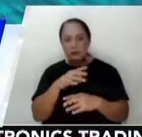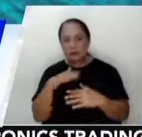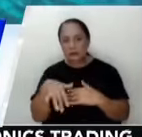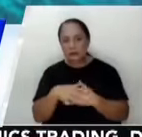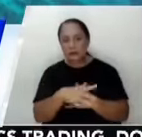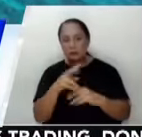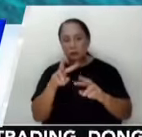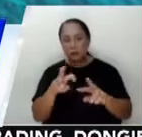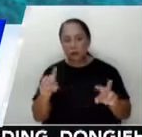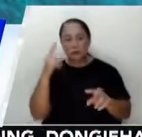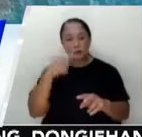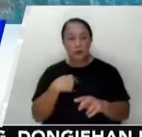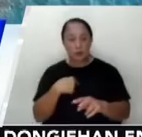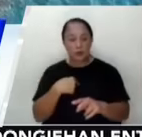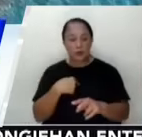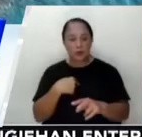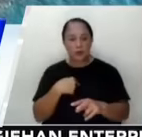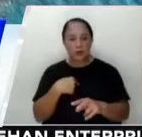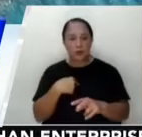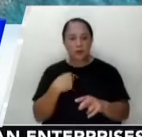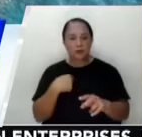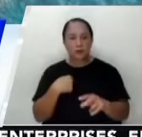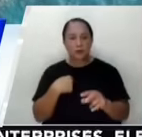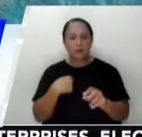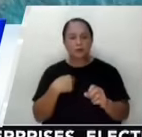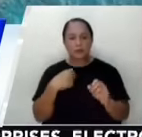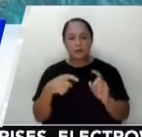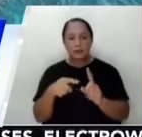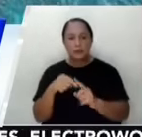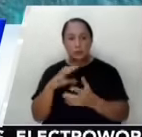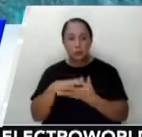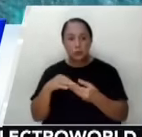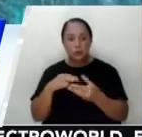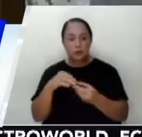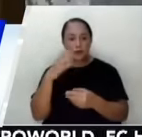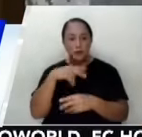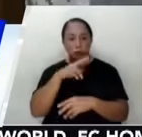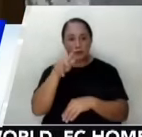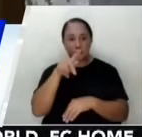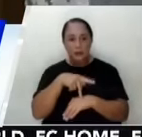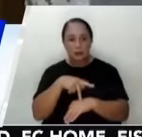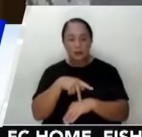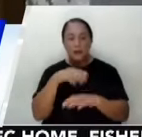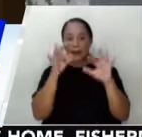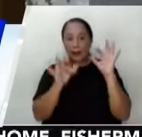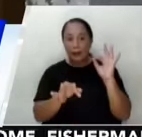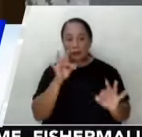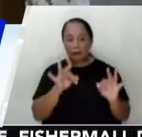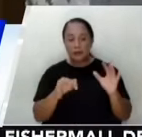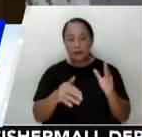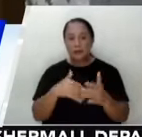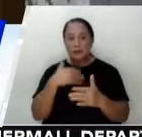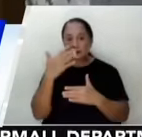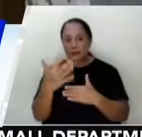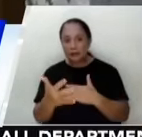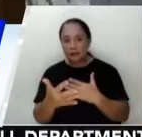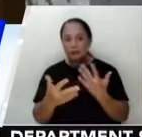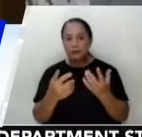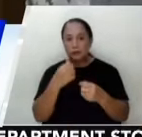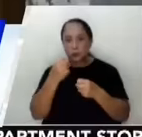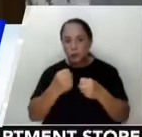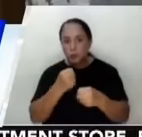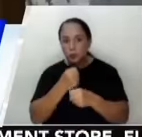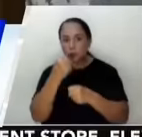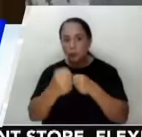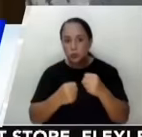think it will be a most positive story for the Philippines if in the next foreseeable years or immediately